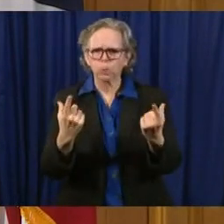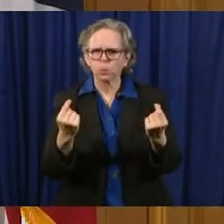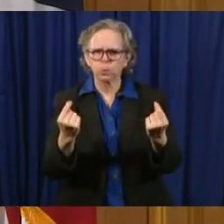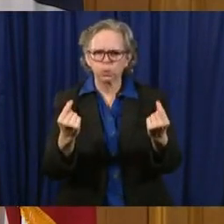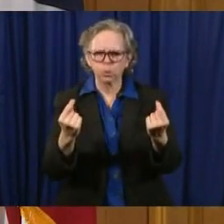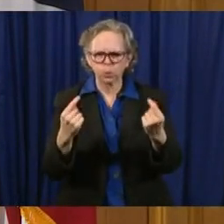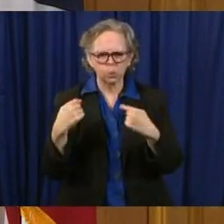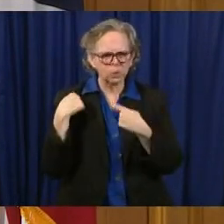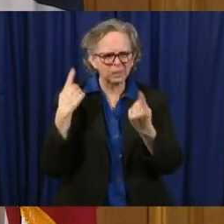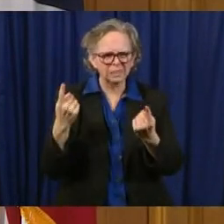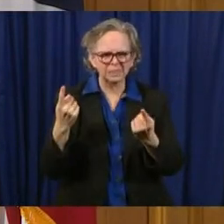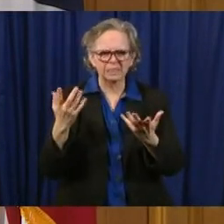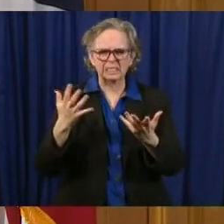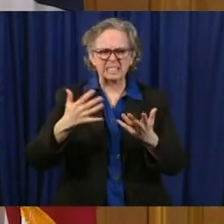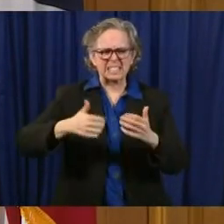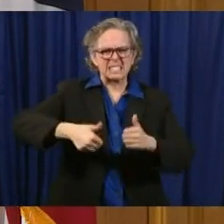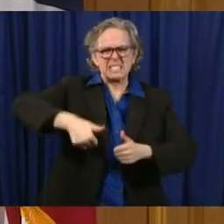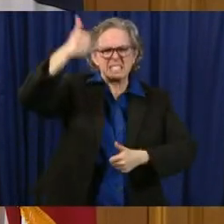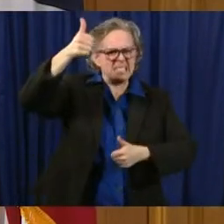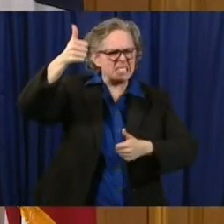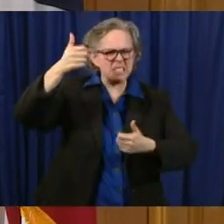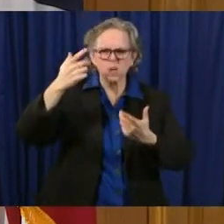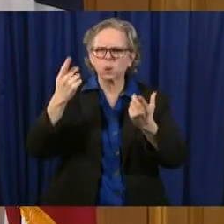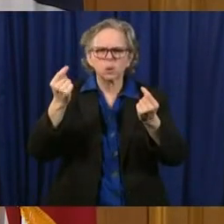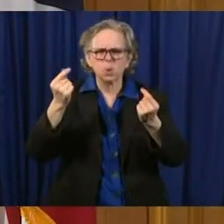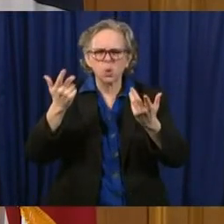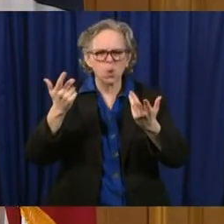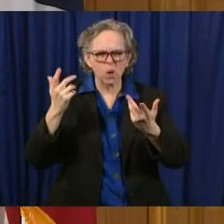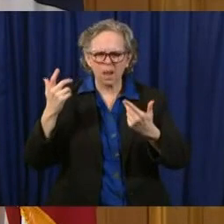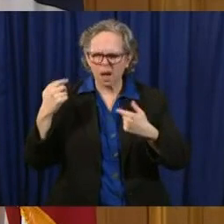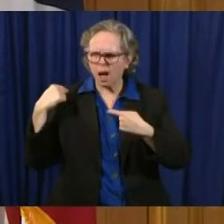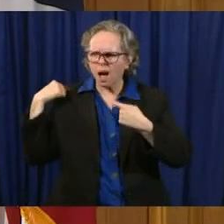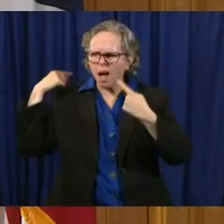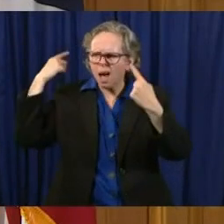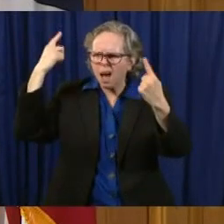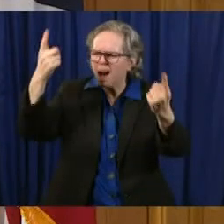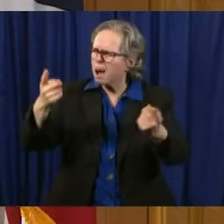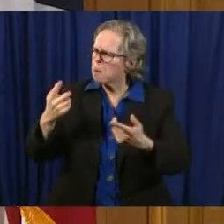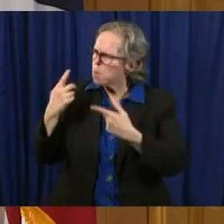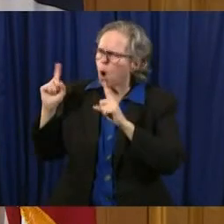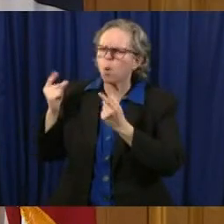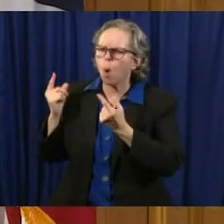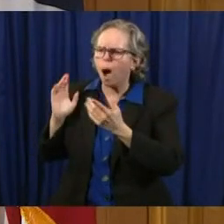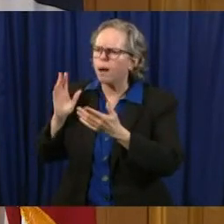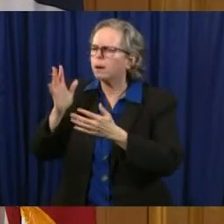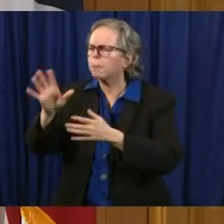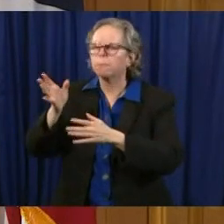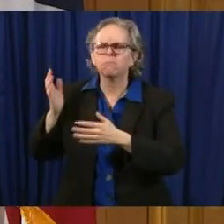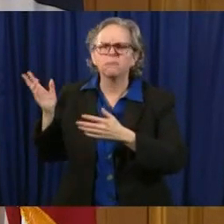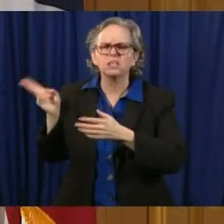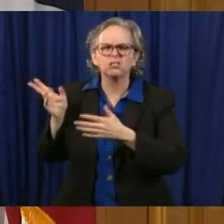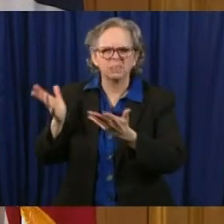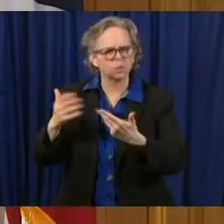has done going way, way, way back. So what I am convinced of is that we're doing everything we can,